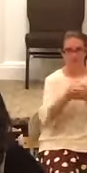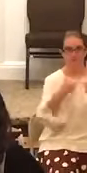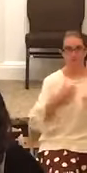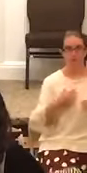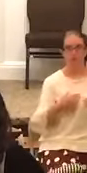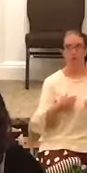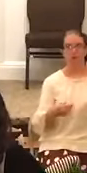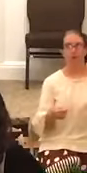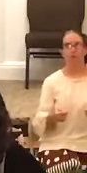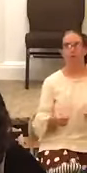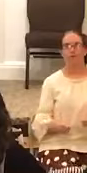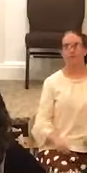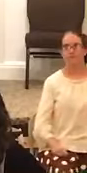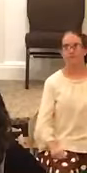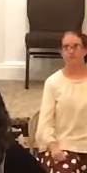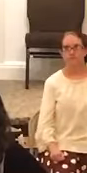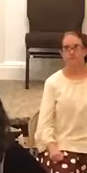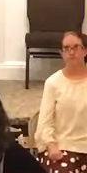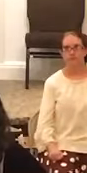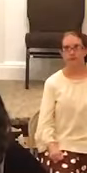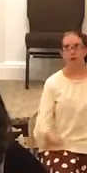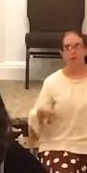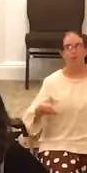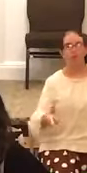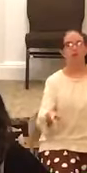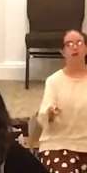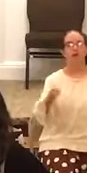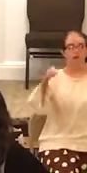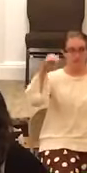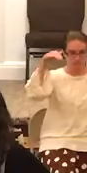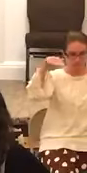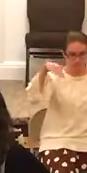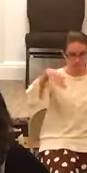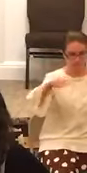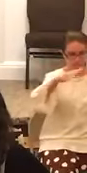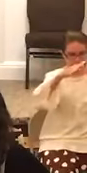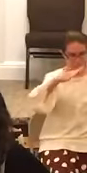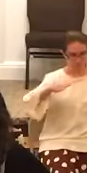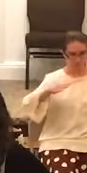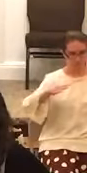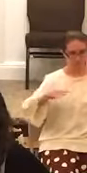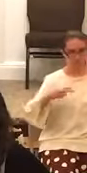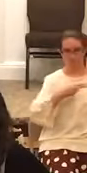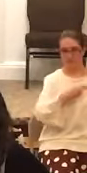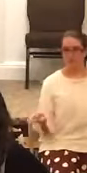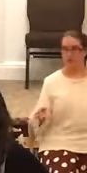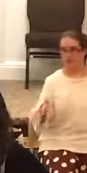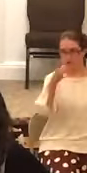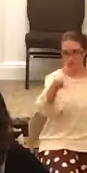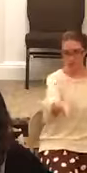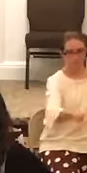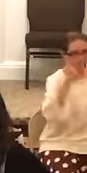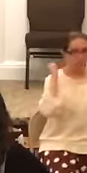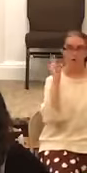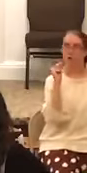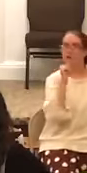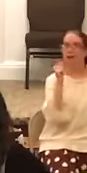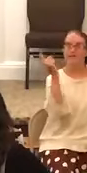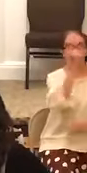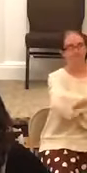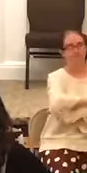got to the pit. Amen. I was on my way downhill. I was on the slide headed to hell. And God reached out and grabbed me. He said, "Nope, not